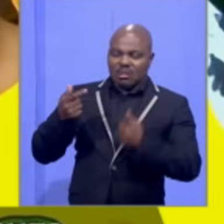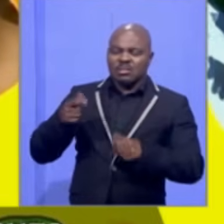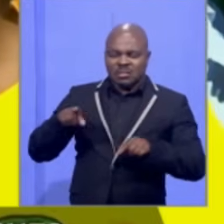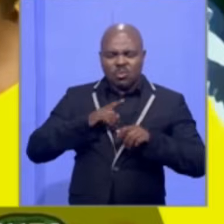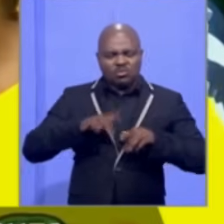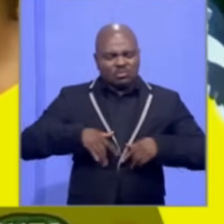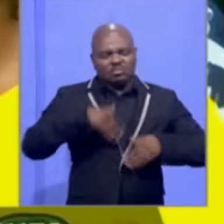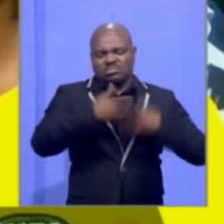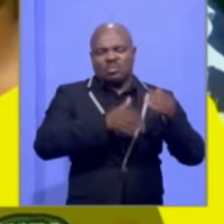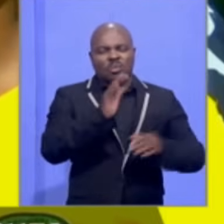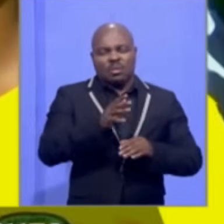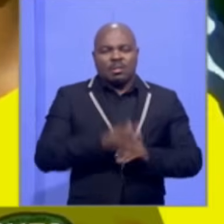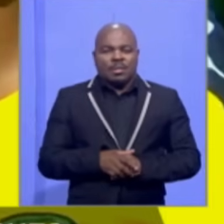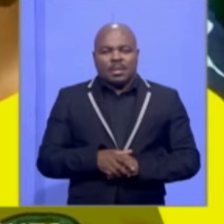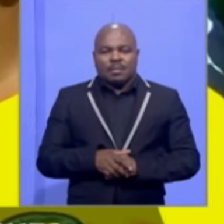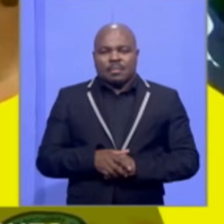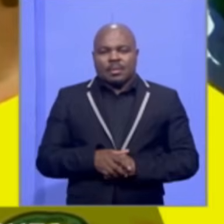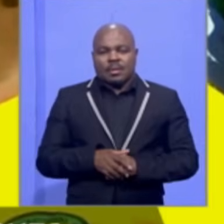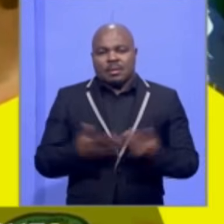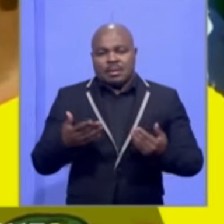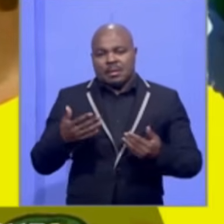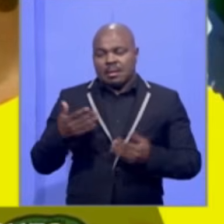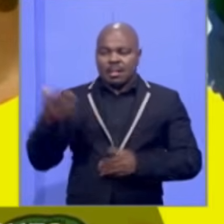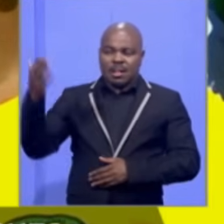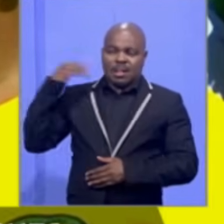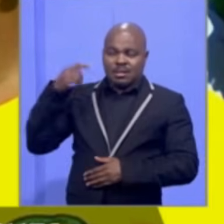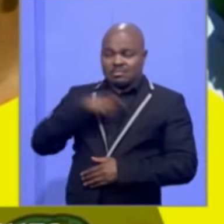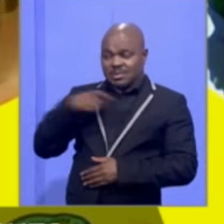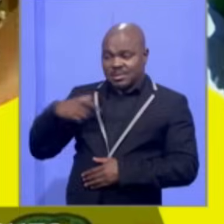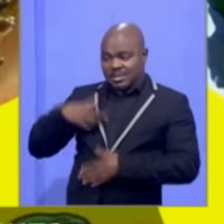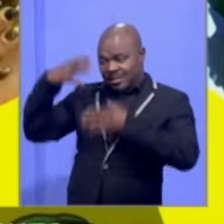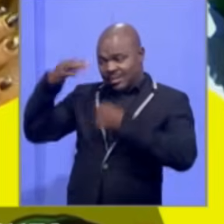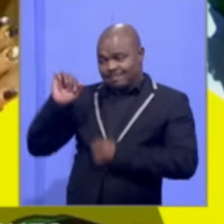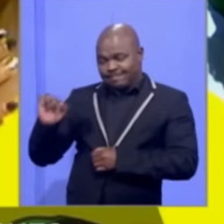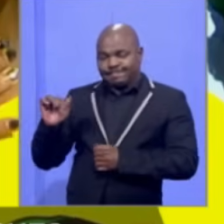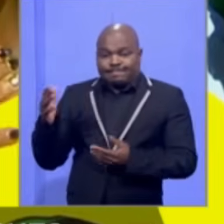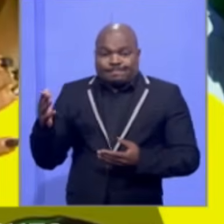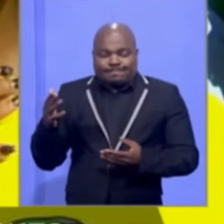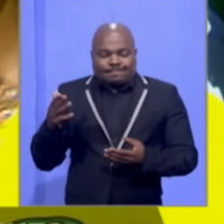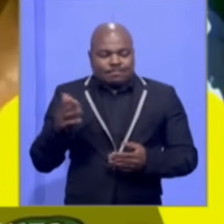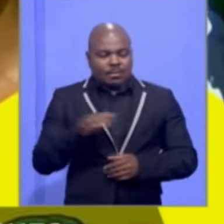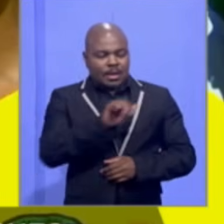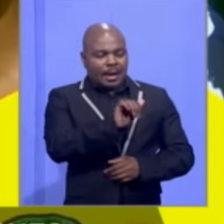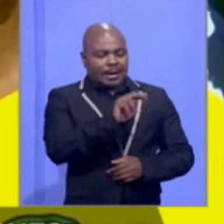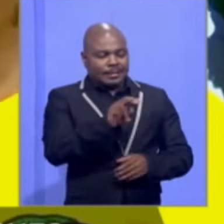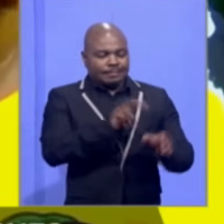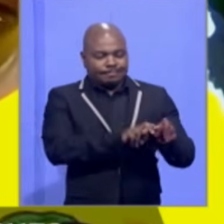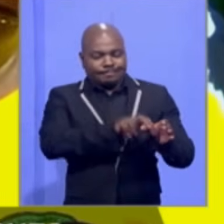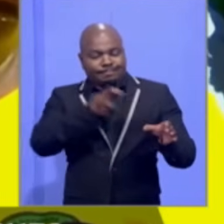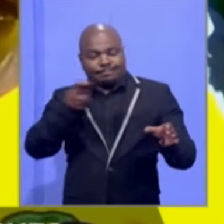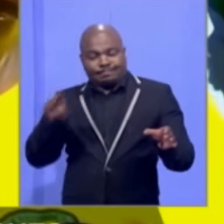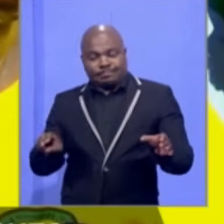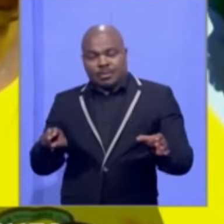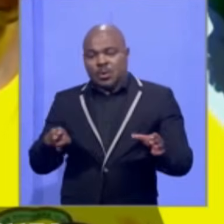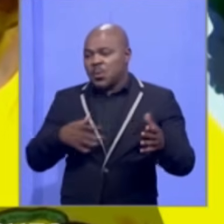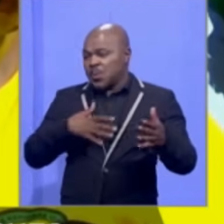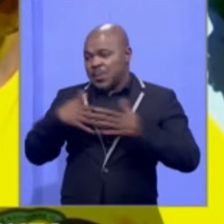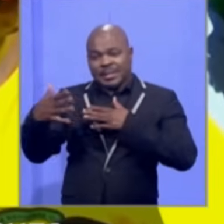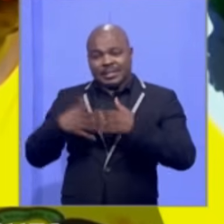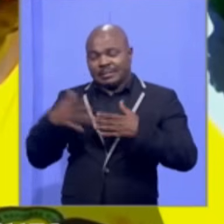Like I said, is the decision of the former president to leave the ANC. Whatever the